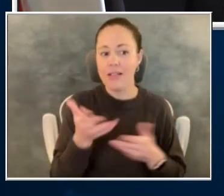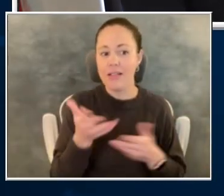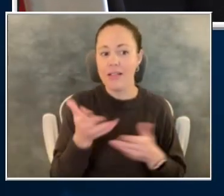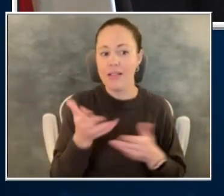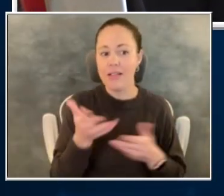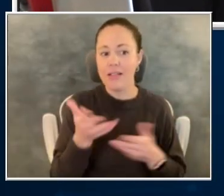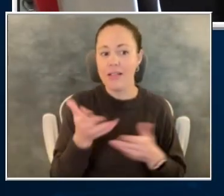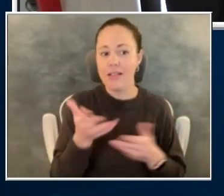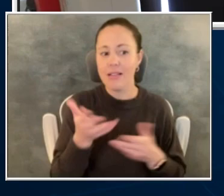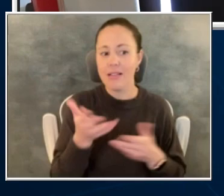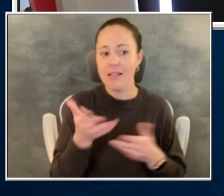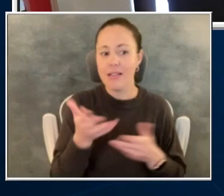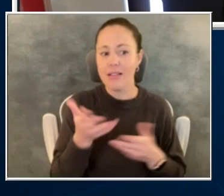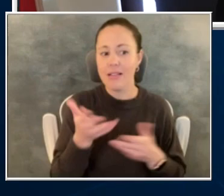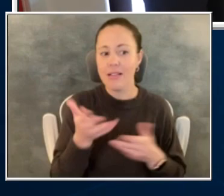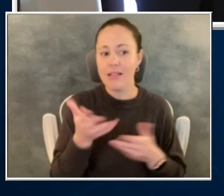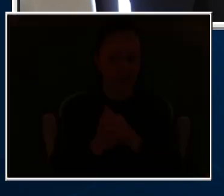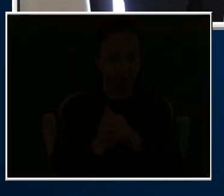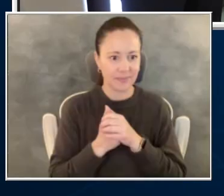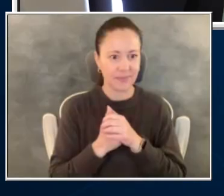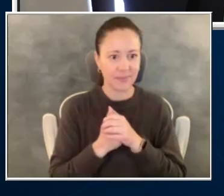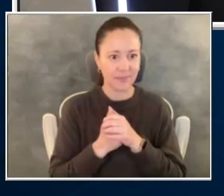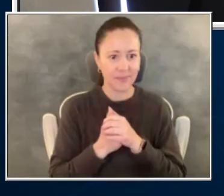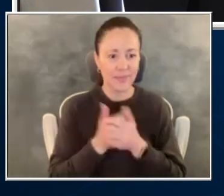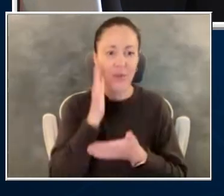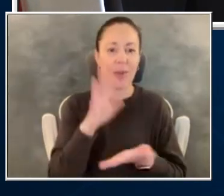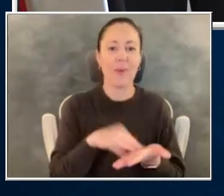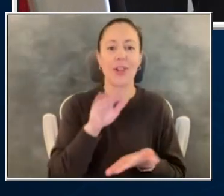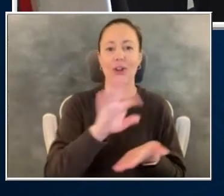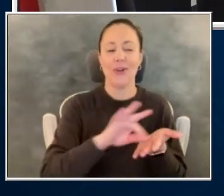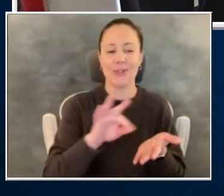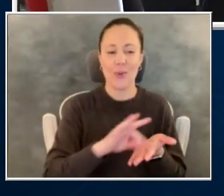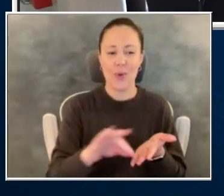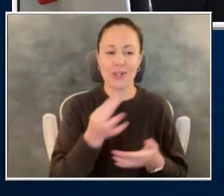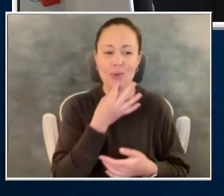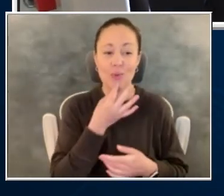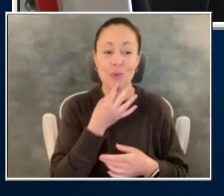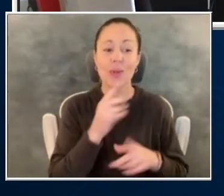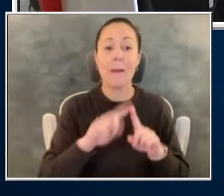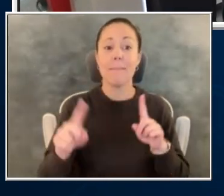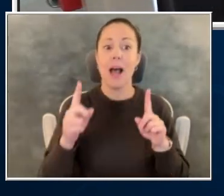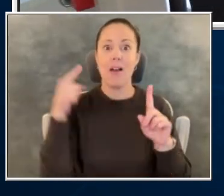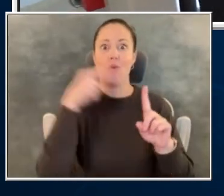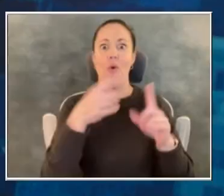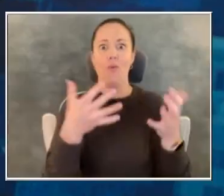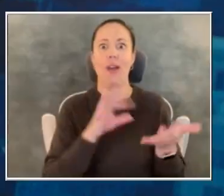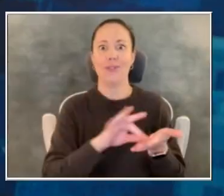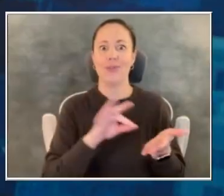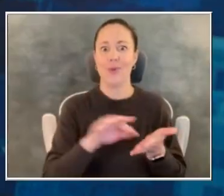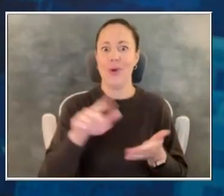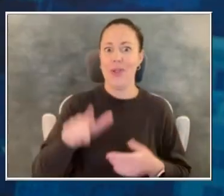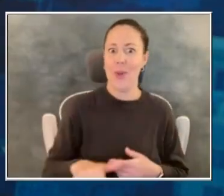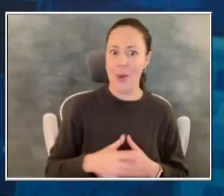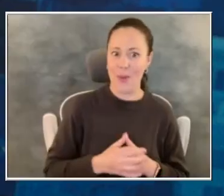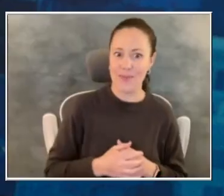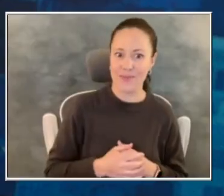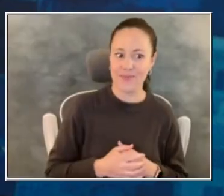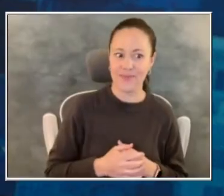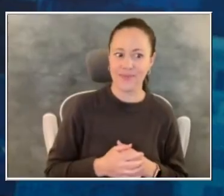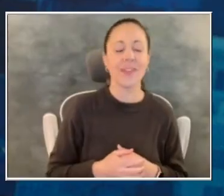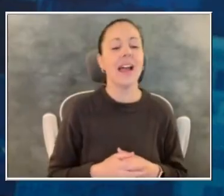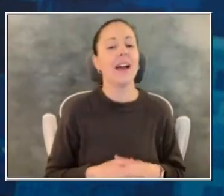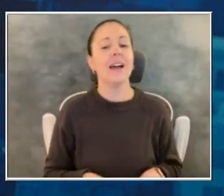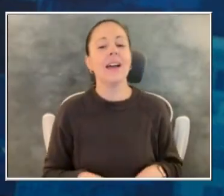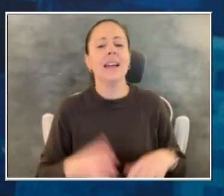low. This is the only test you want to score very low on, as low as possible. While we wait to talk to Kathy, let's get to holiday heart. Holiday heart